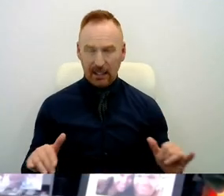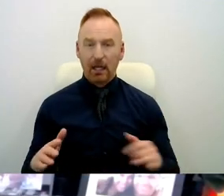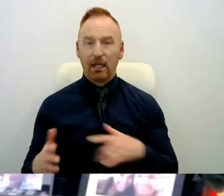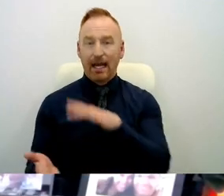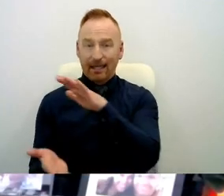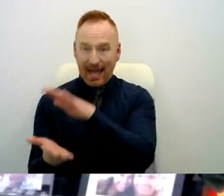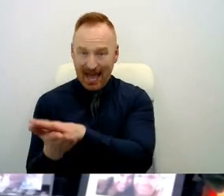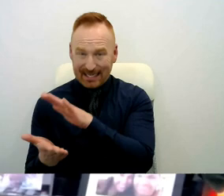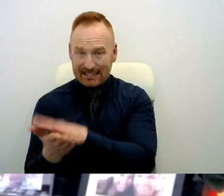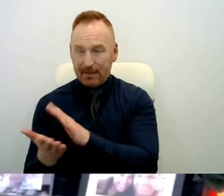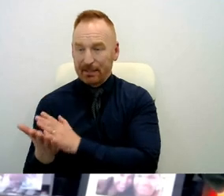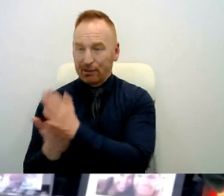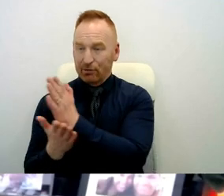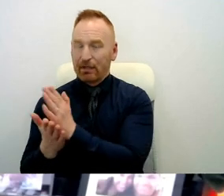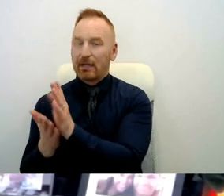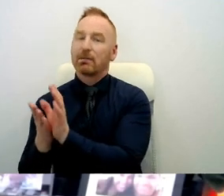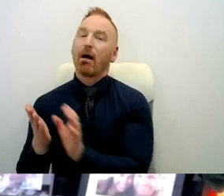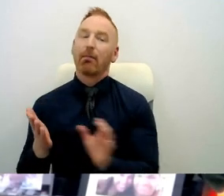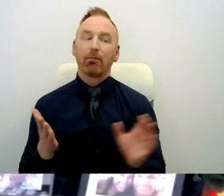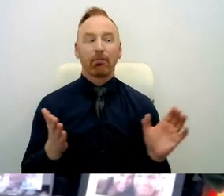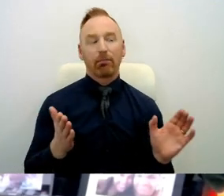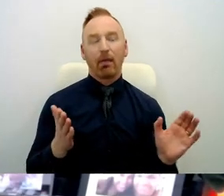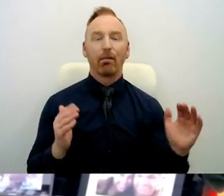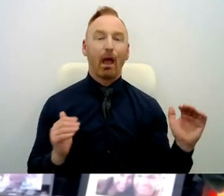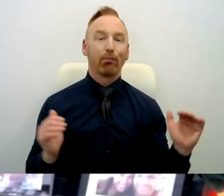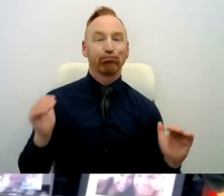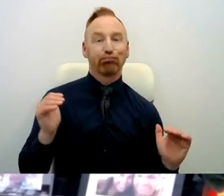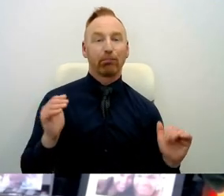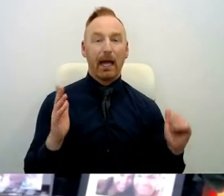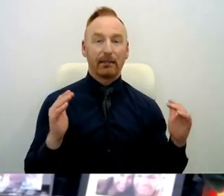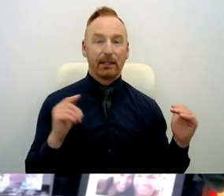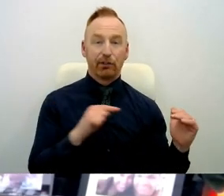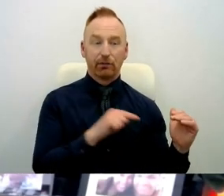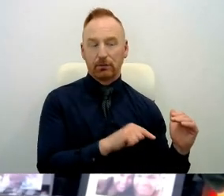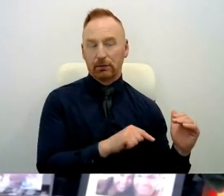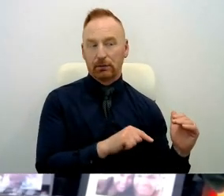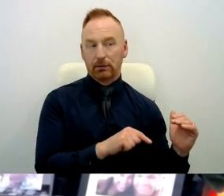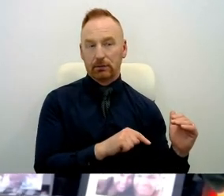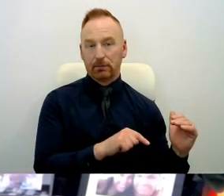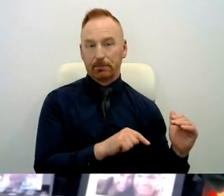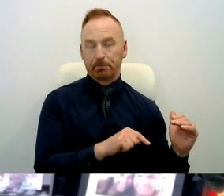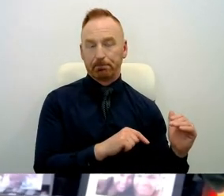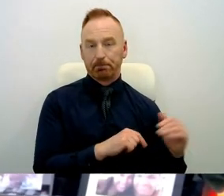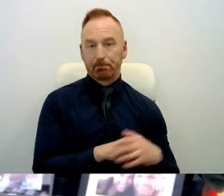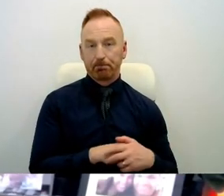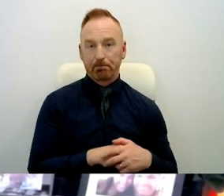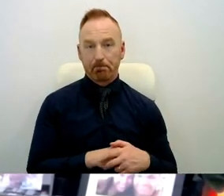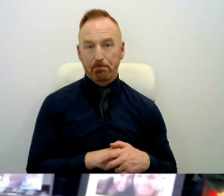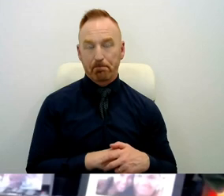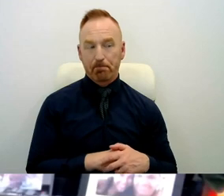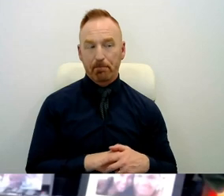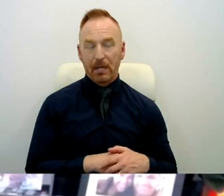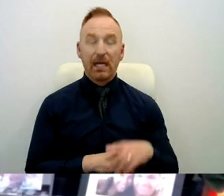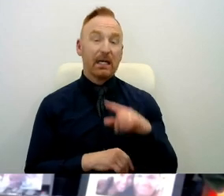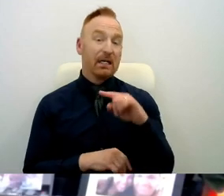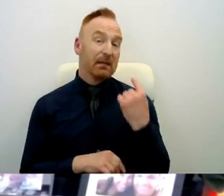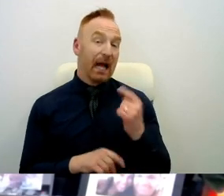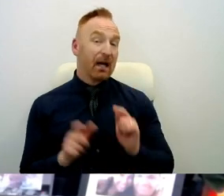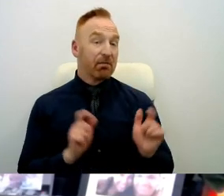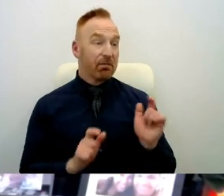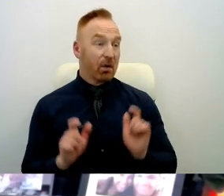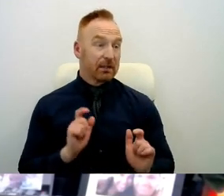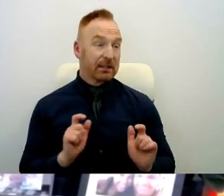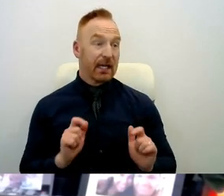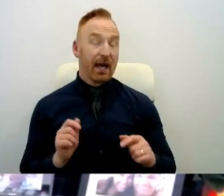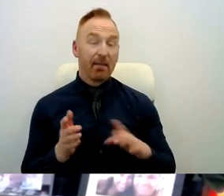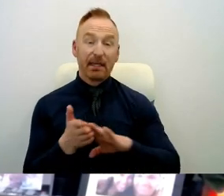of academic streams in schools and put into and lower expectations ensue of them. Black folks have